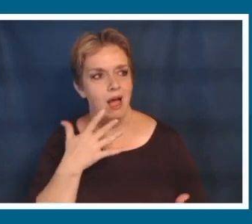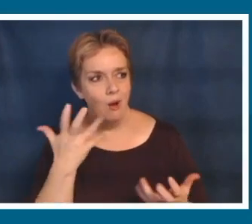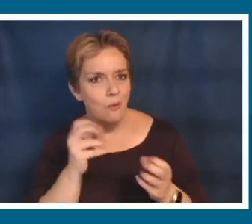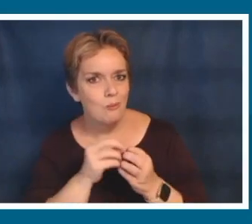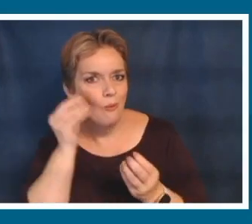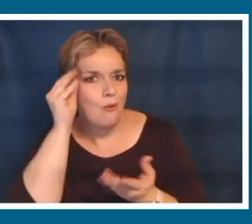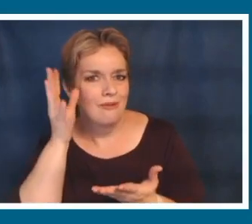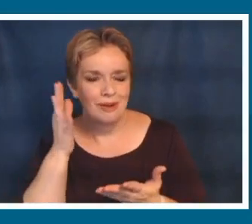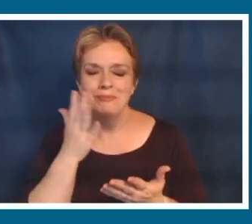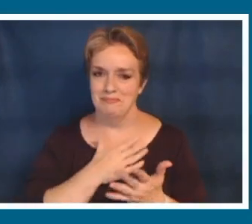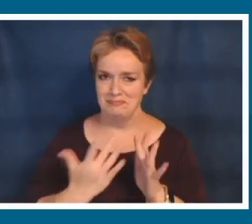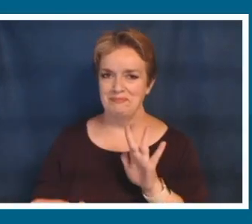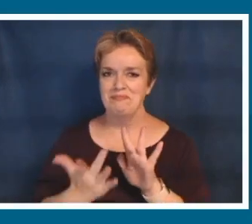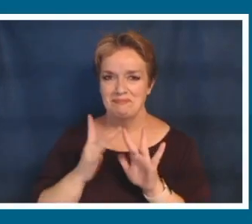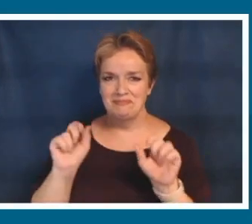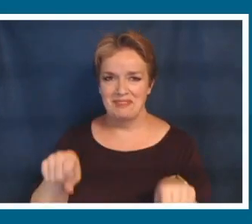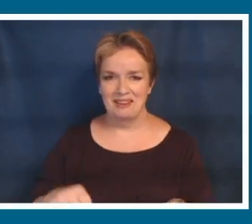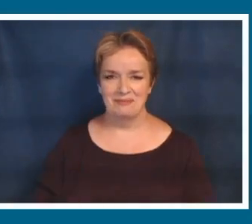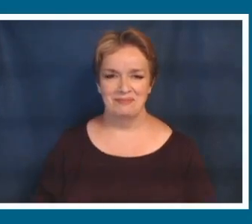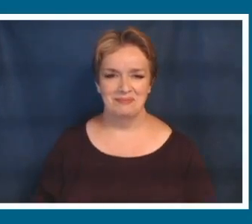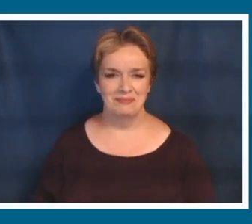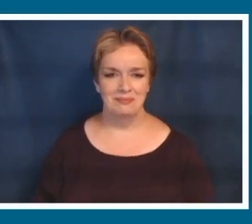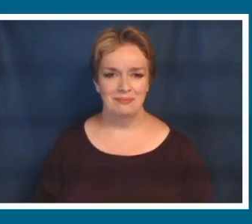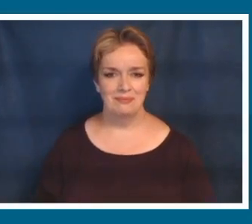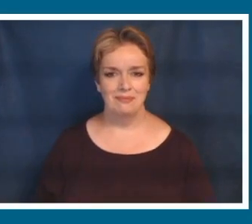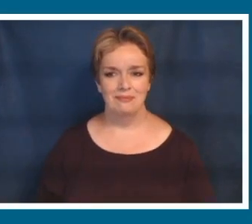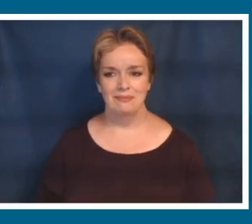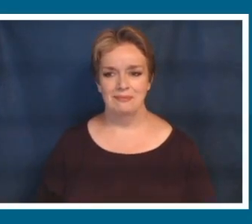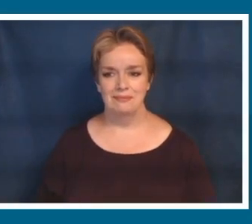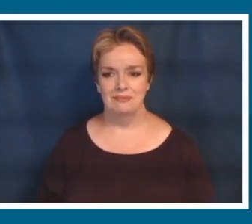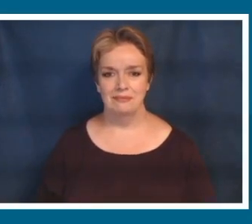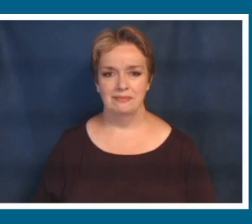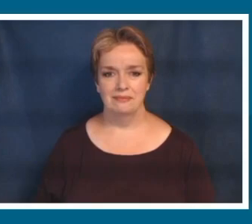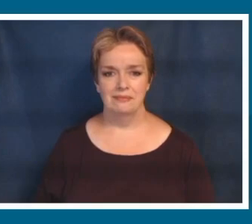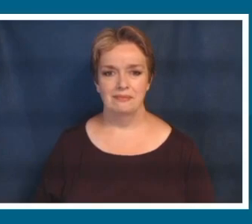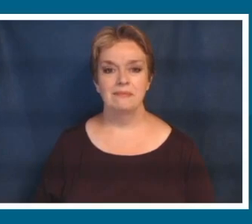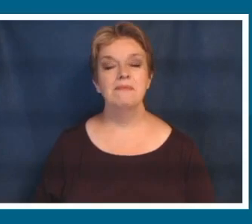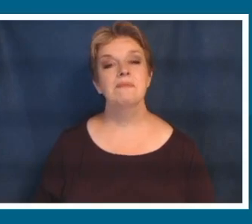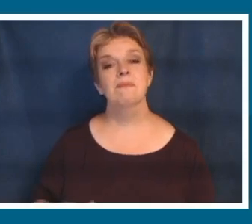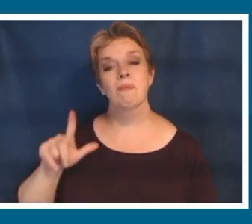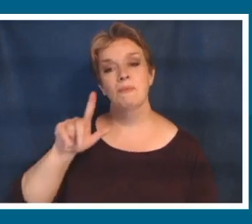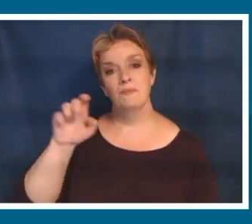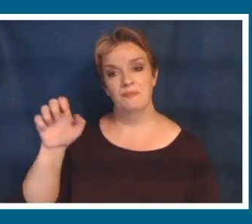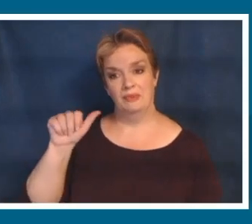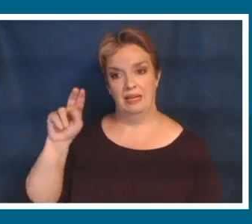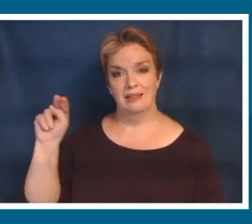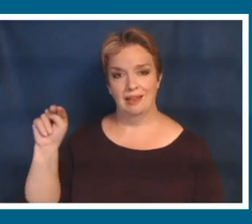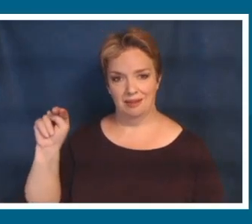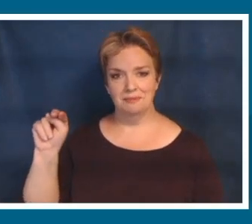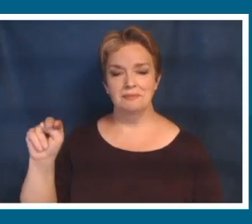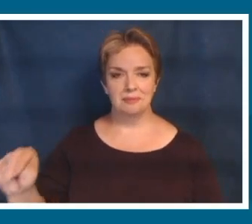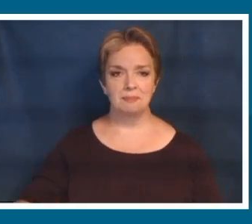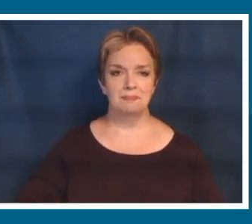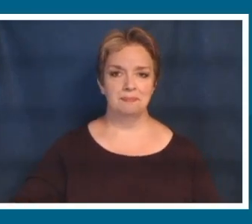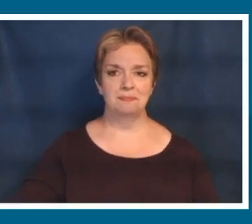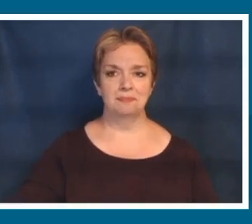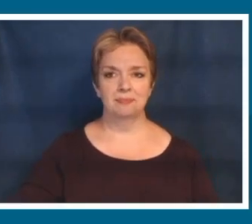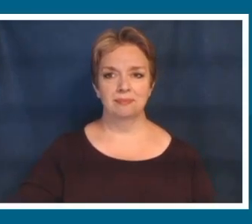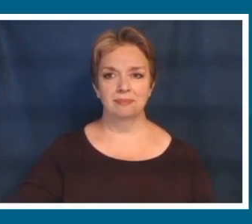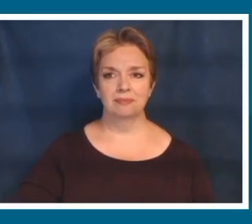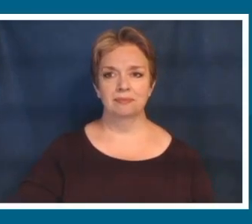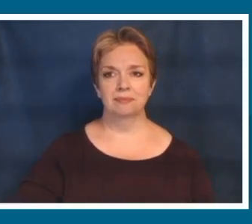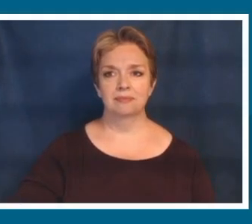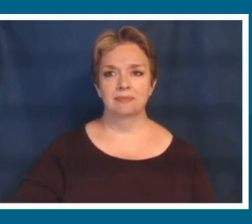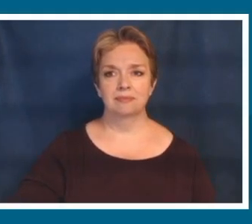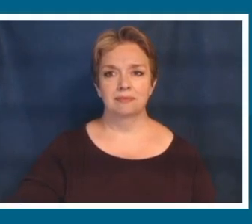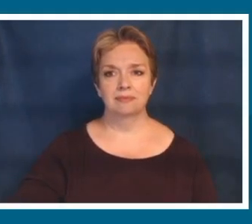Thanks, Allison. Okay, so here's we've sort of, this next question we've sort of answered already, but I want to give a little context